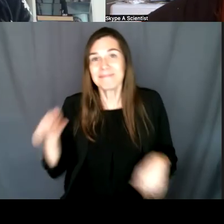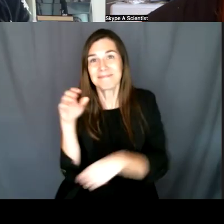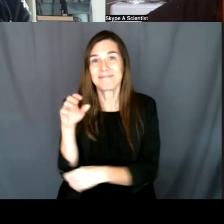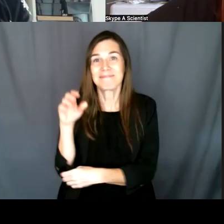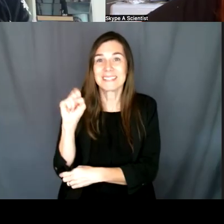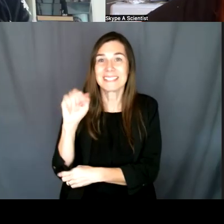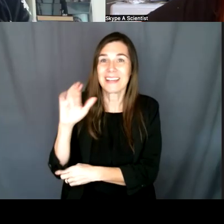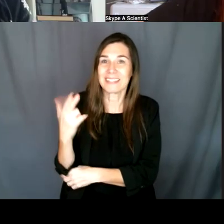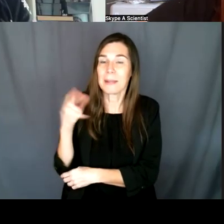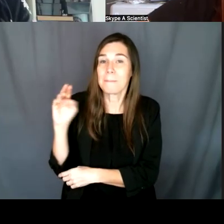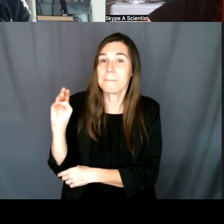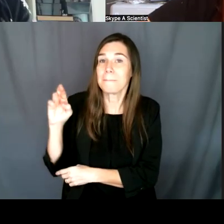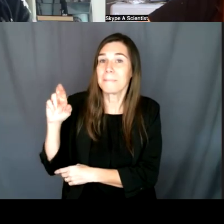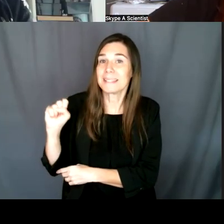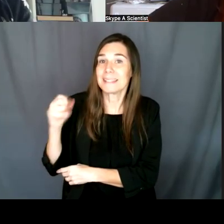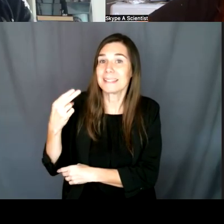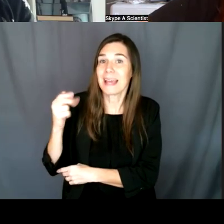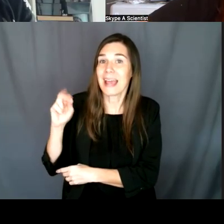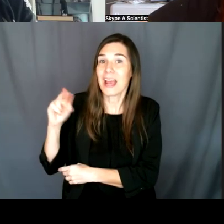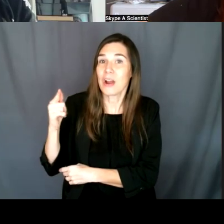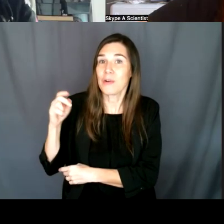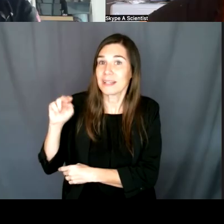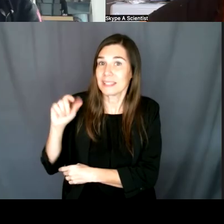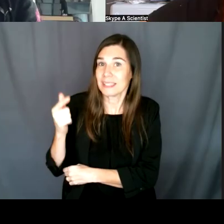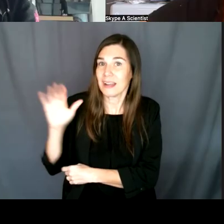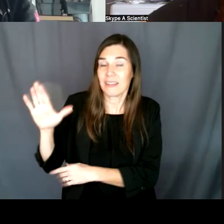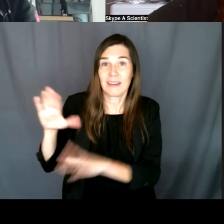know, was learning physics hard at the beginning?